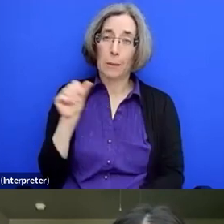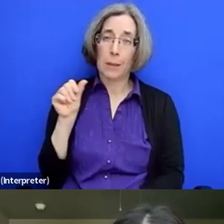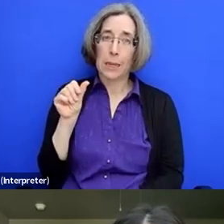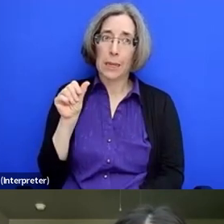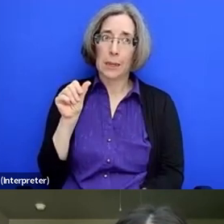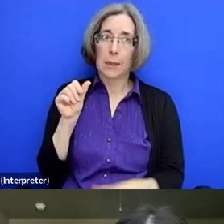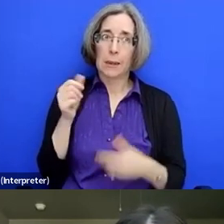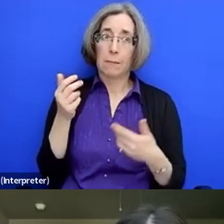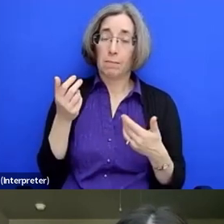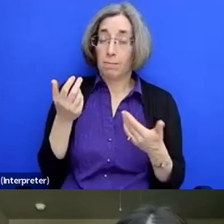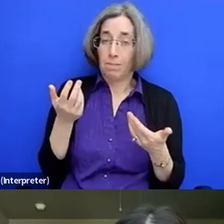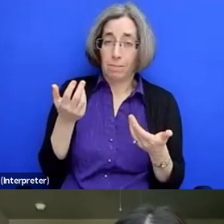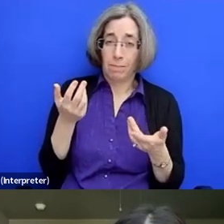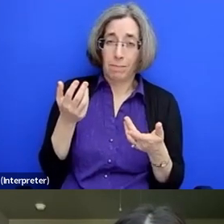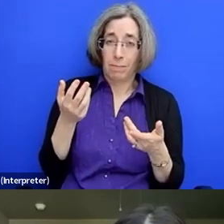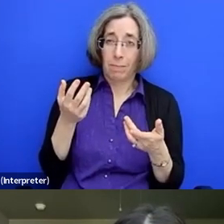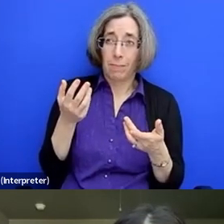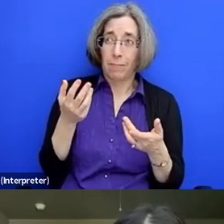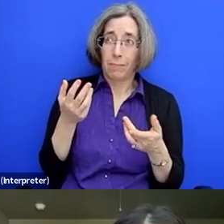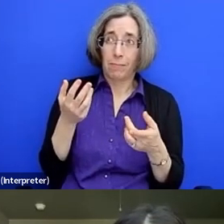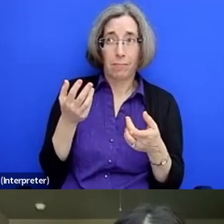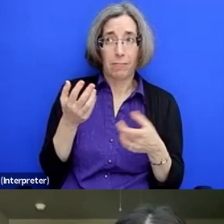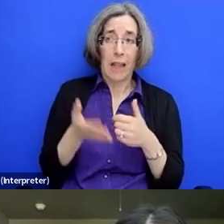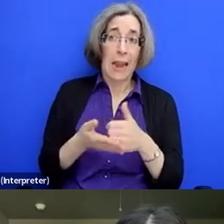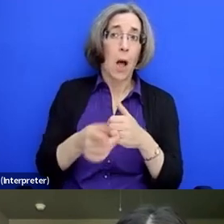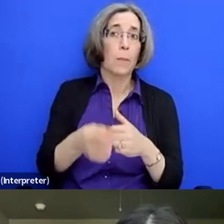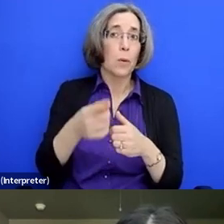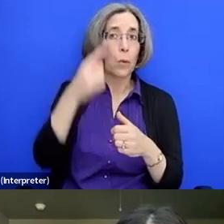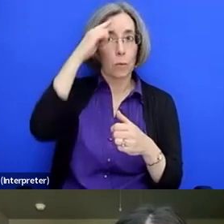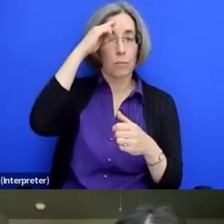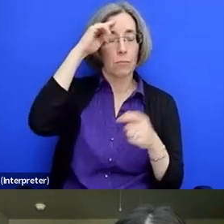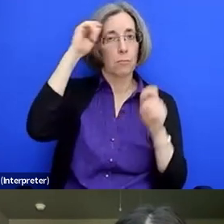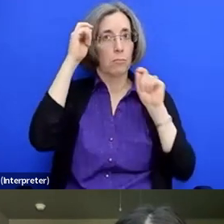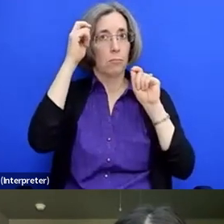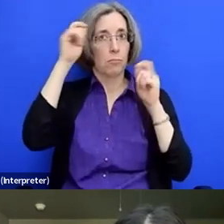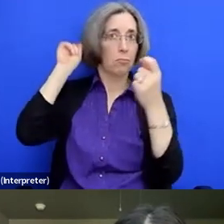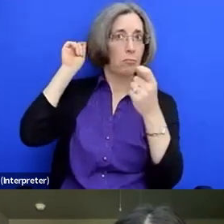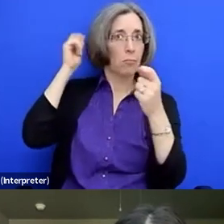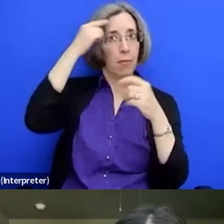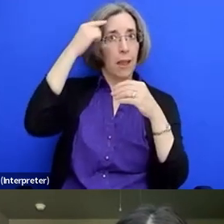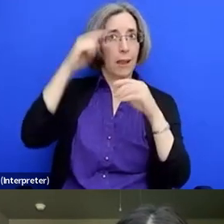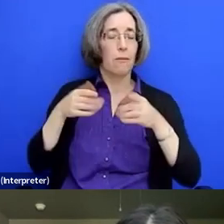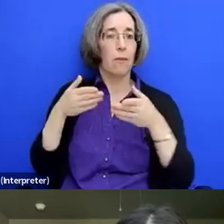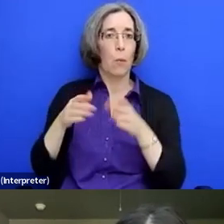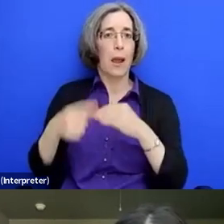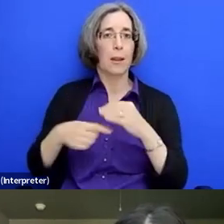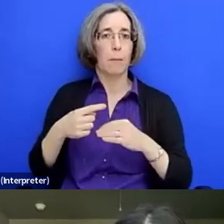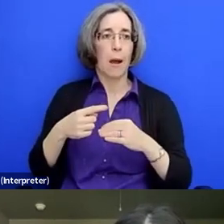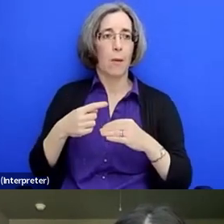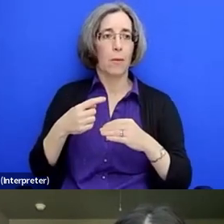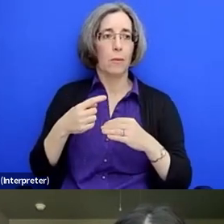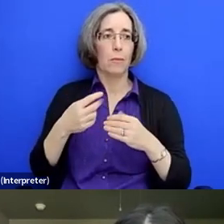if that has made you think in different ways about the role of embodiment, frankly,